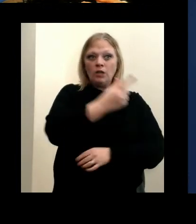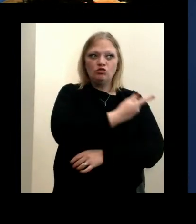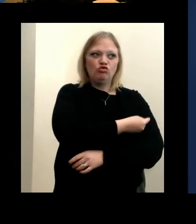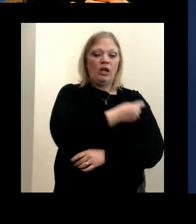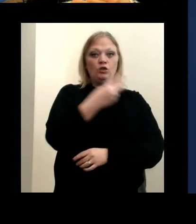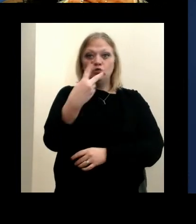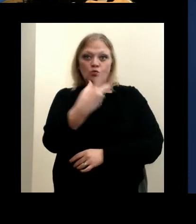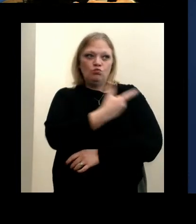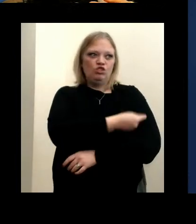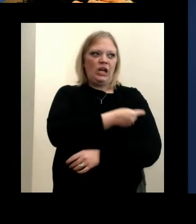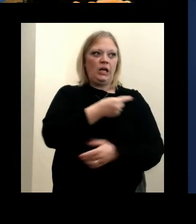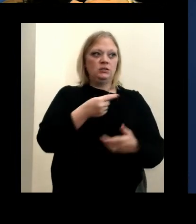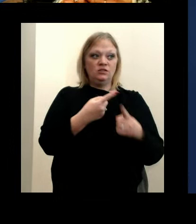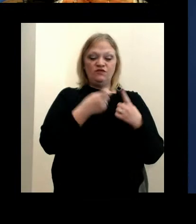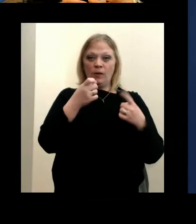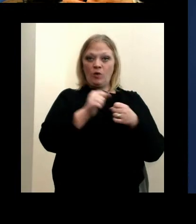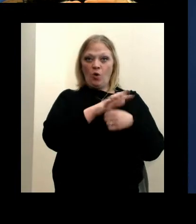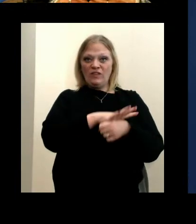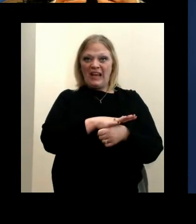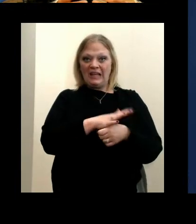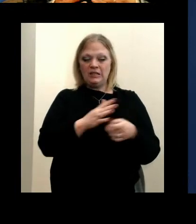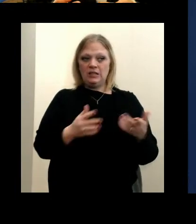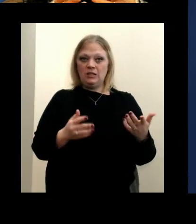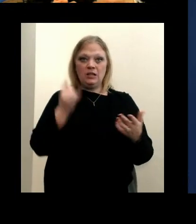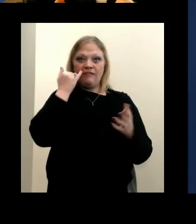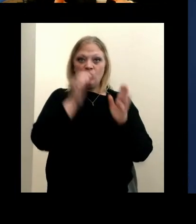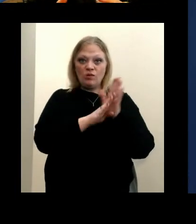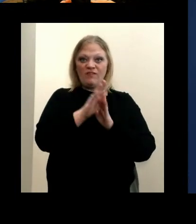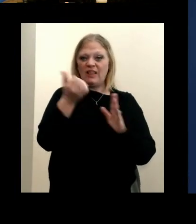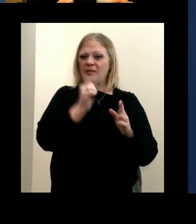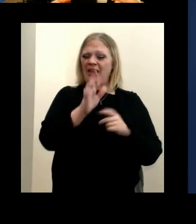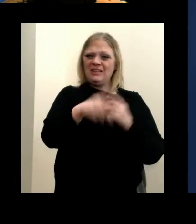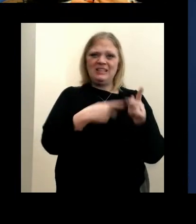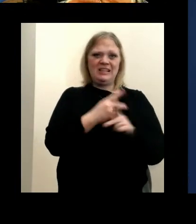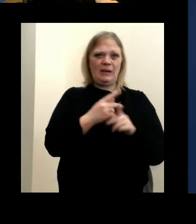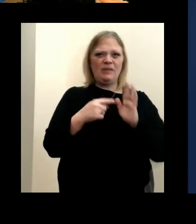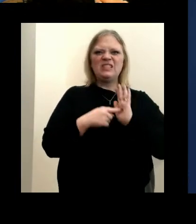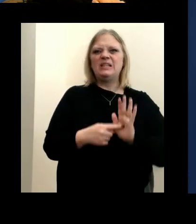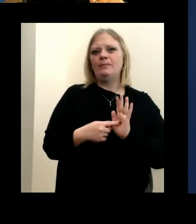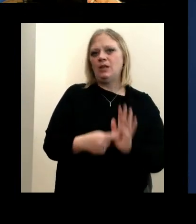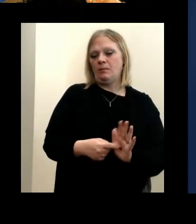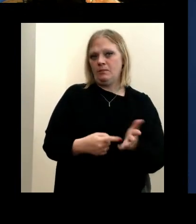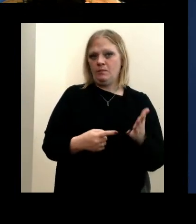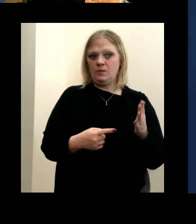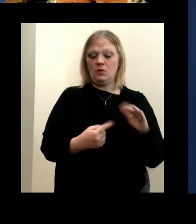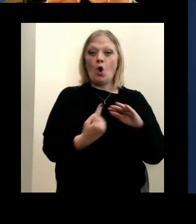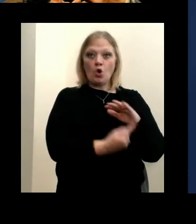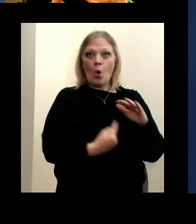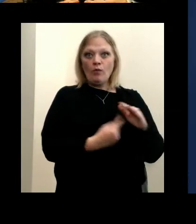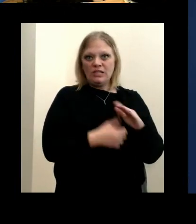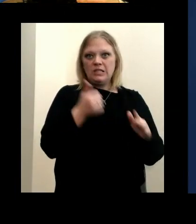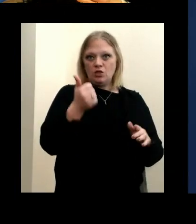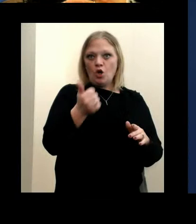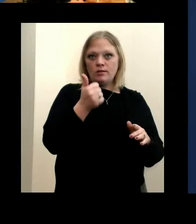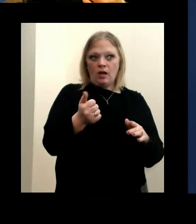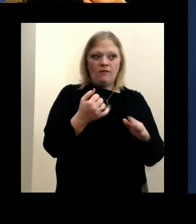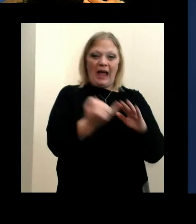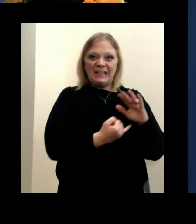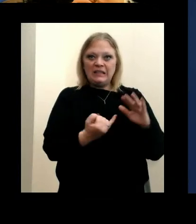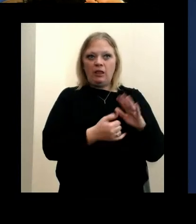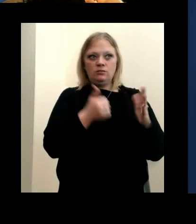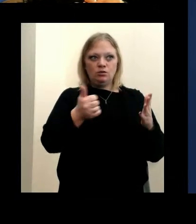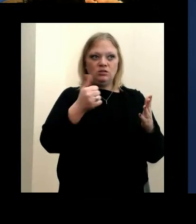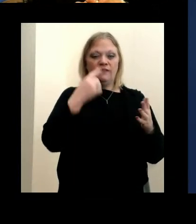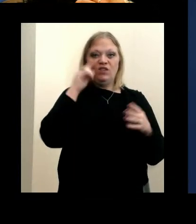COVID-19 vaccine, if you develop any type of COVID-19 symptoms, either quarantine yourself or isolate yourself for